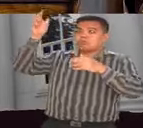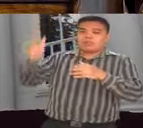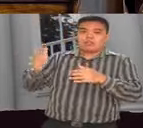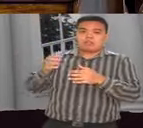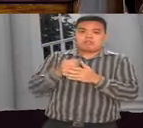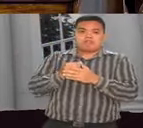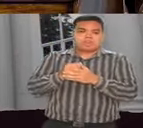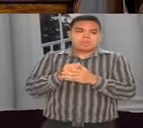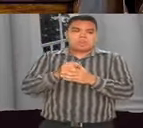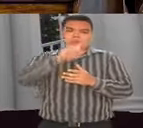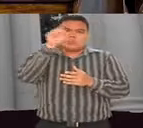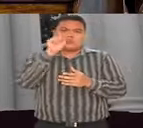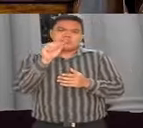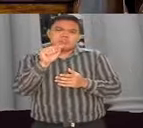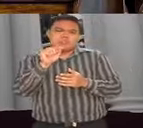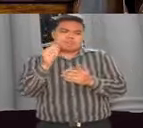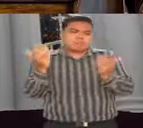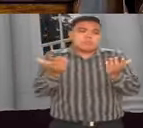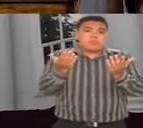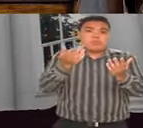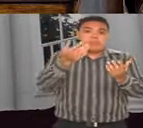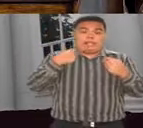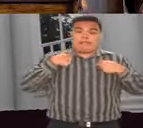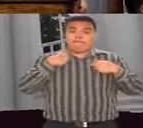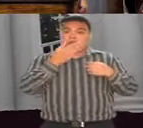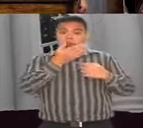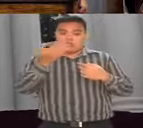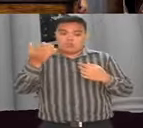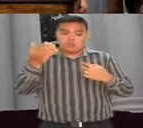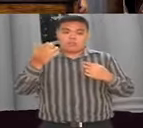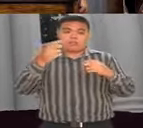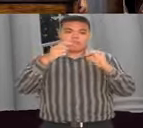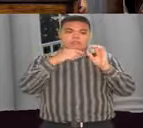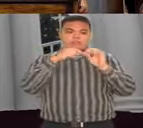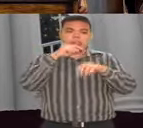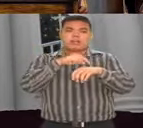pangutana, the question is, will there be a vacancy?